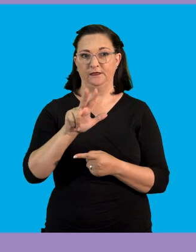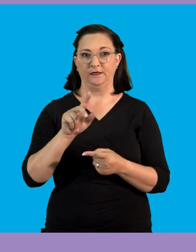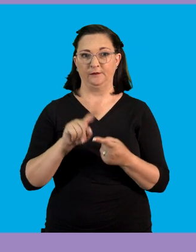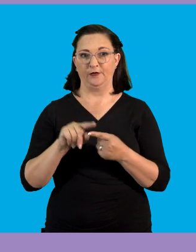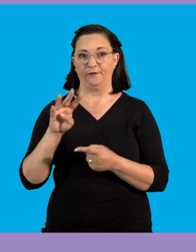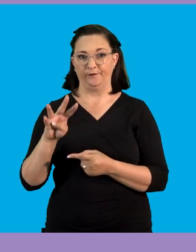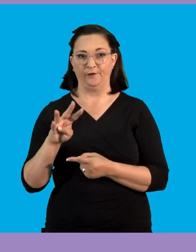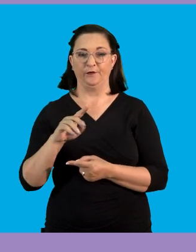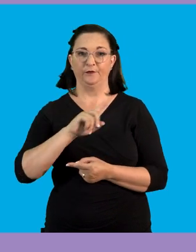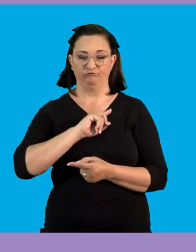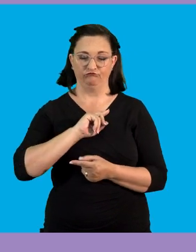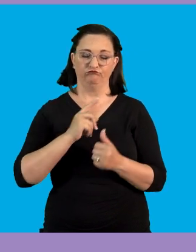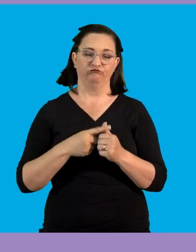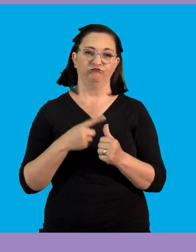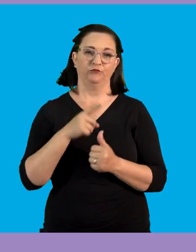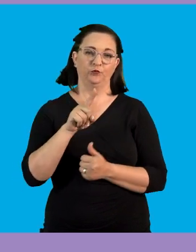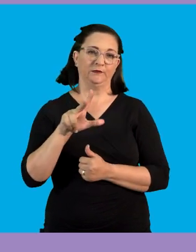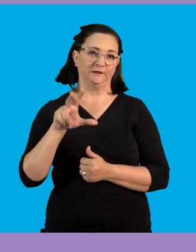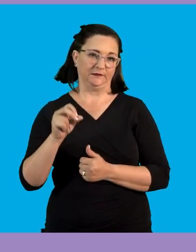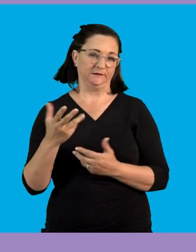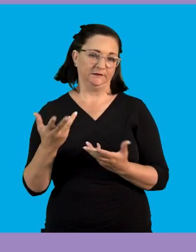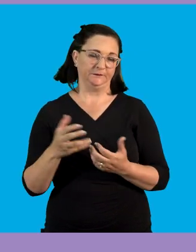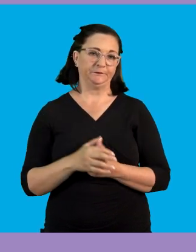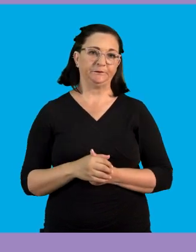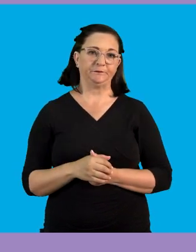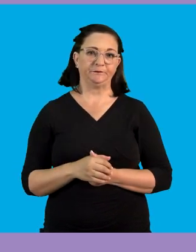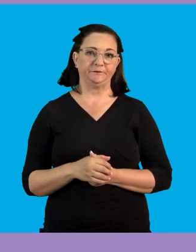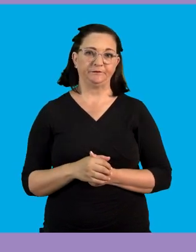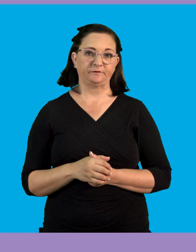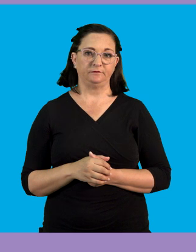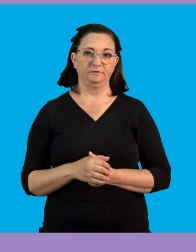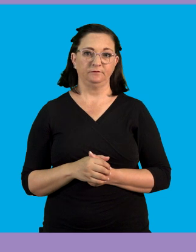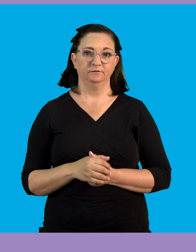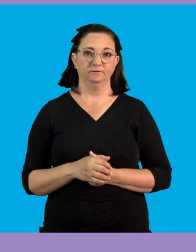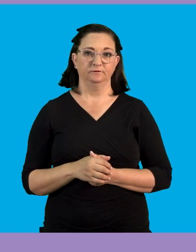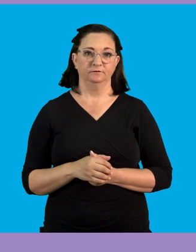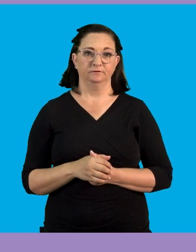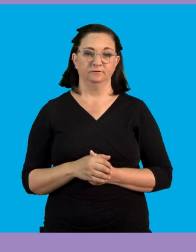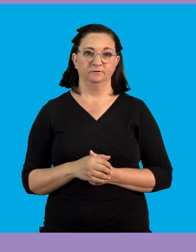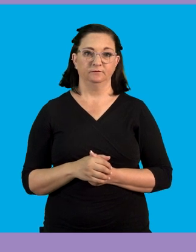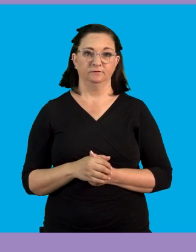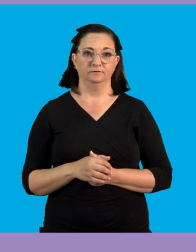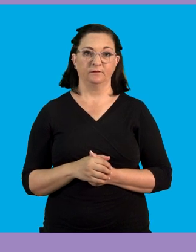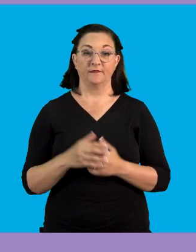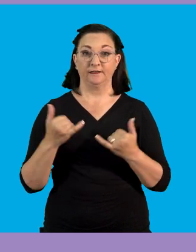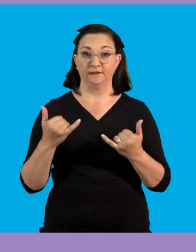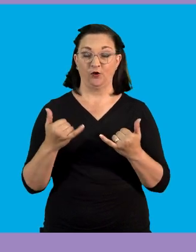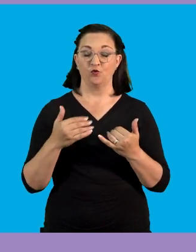4 is 20, so that makes it 180 degrees. Now,